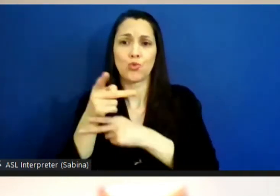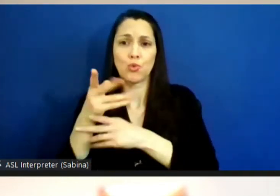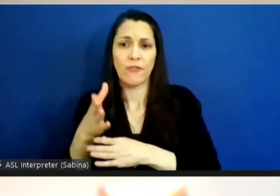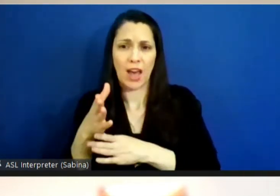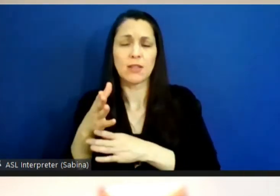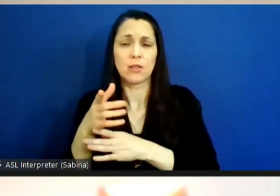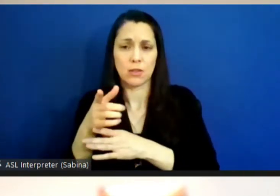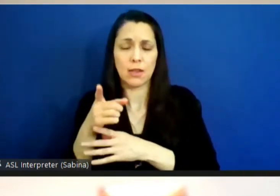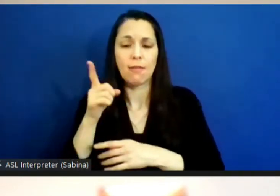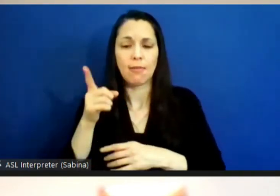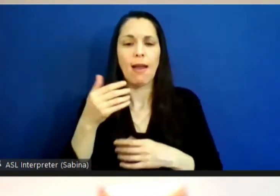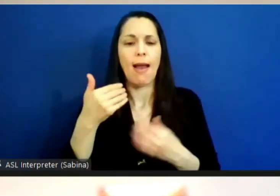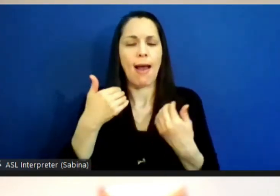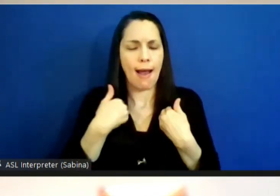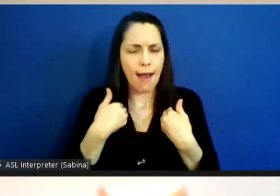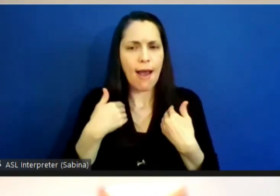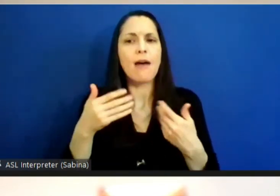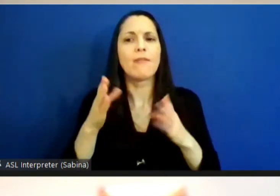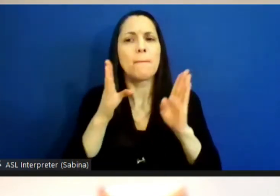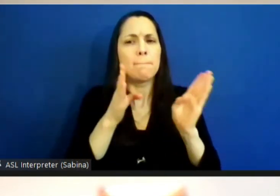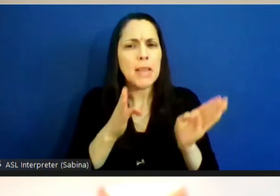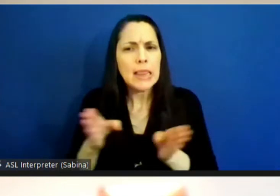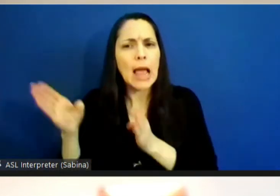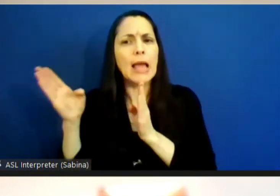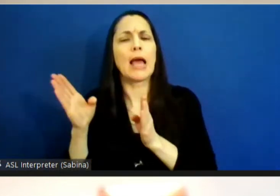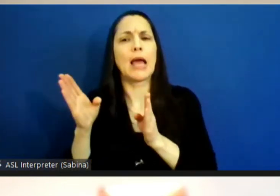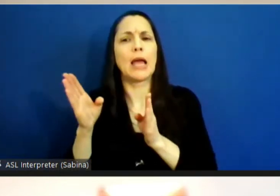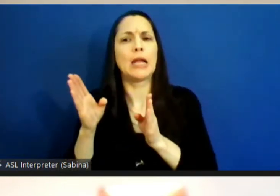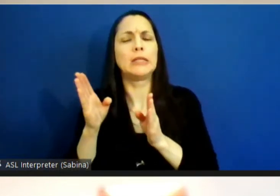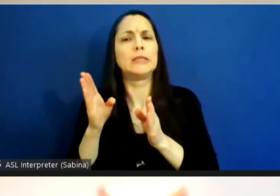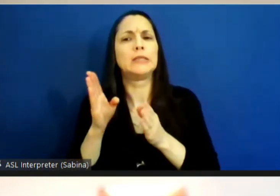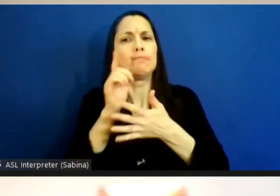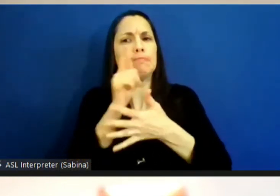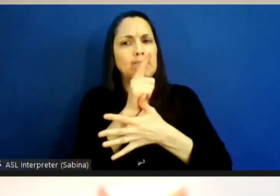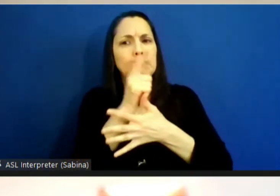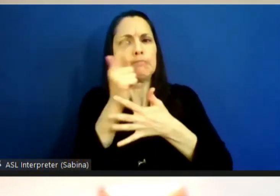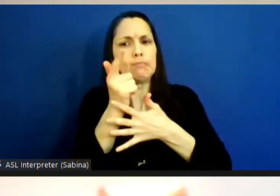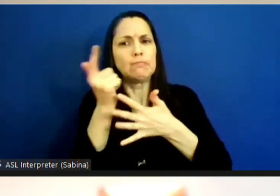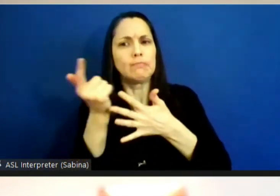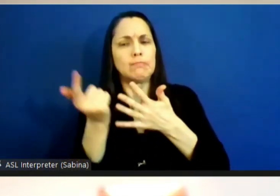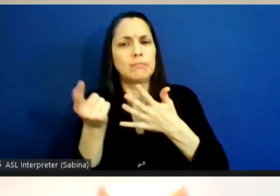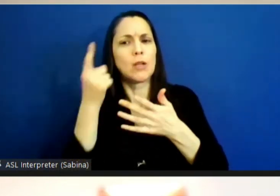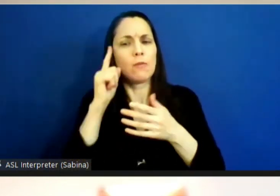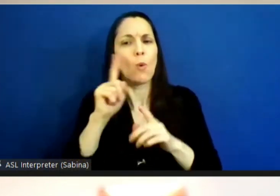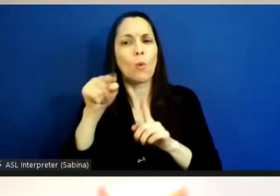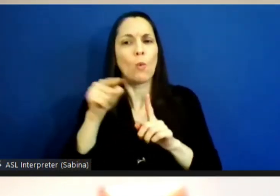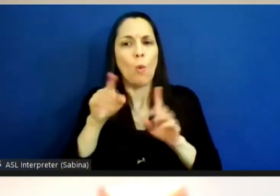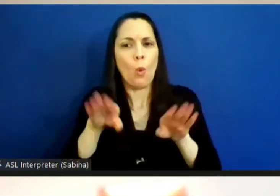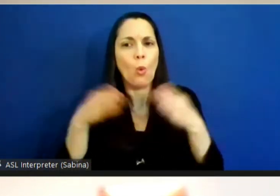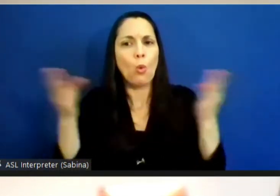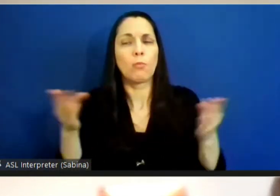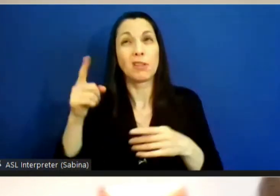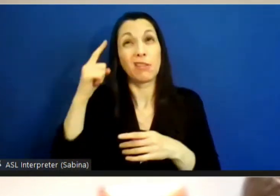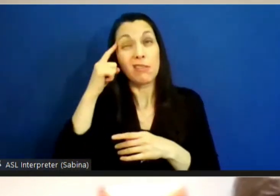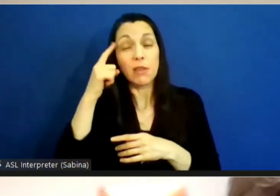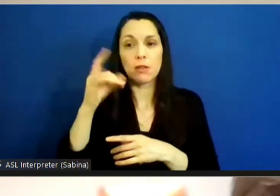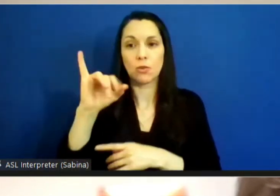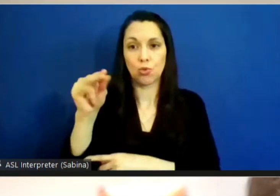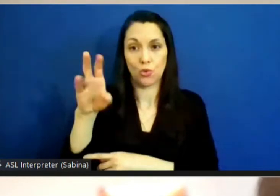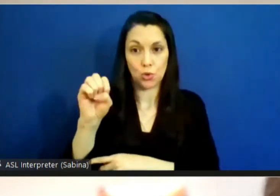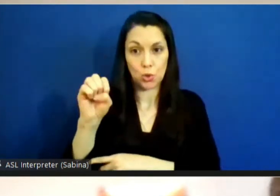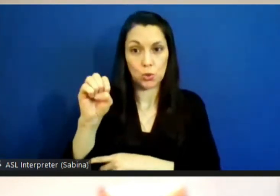graded opening plan, and they're thinking in terms of June as